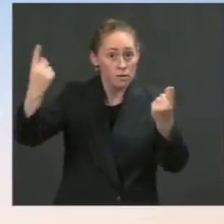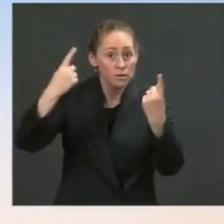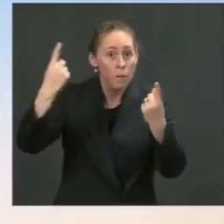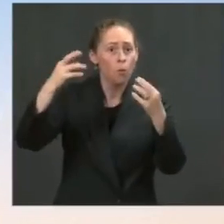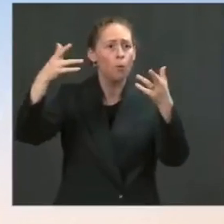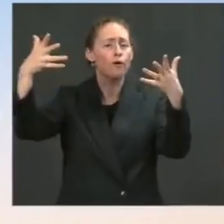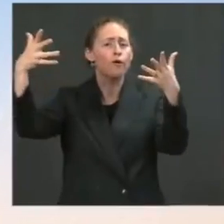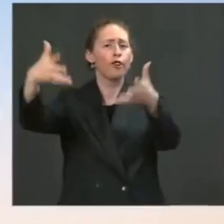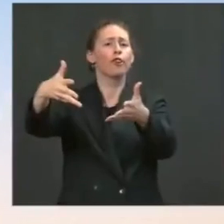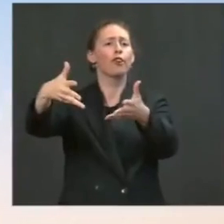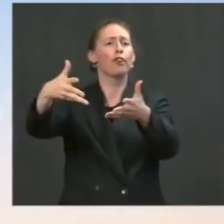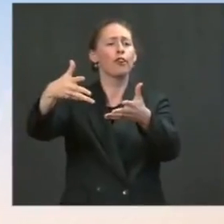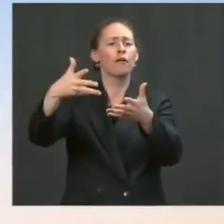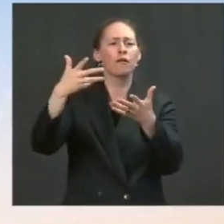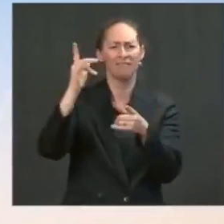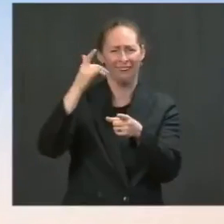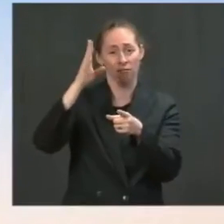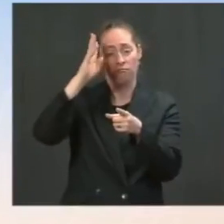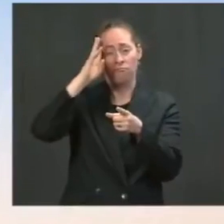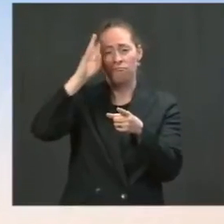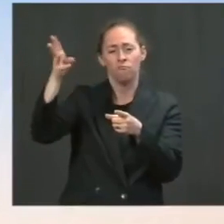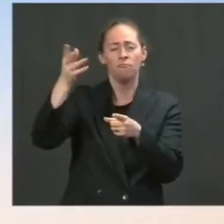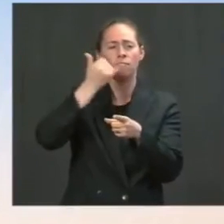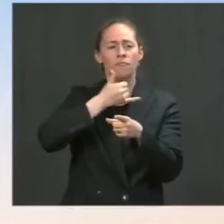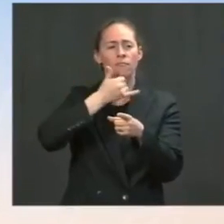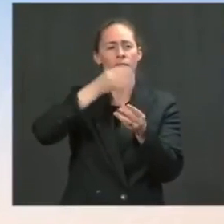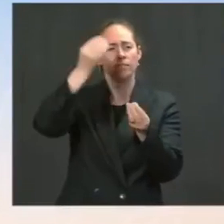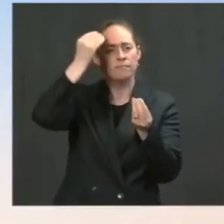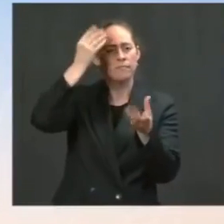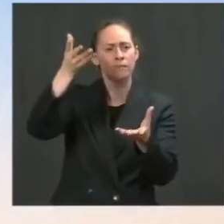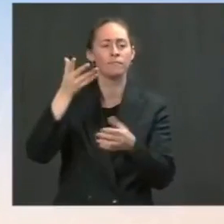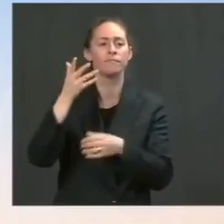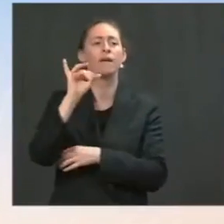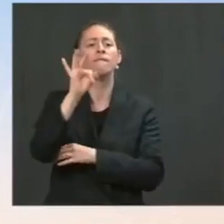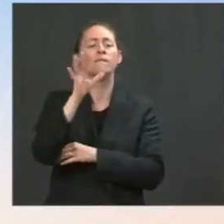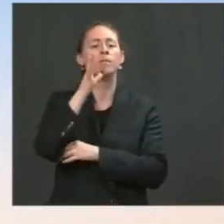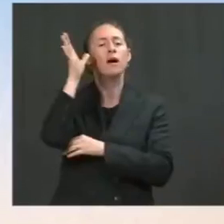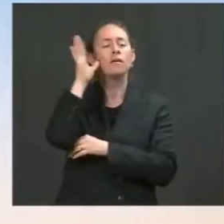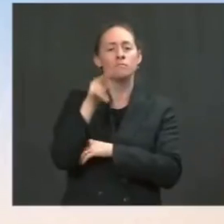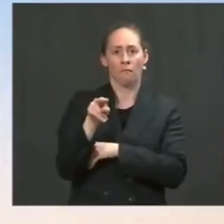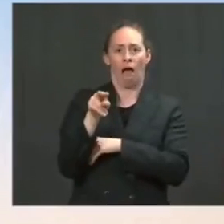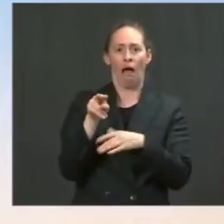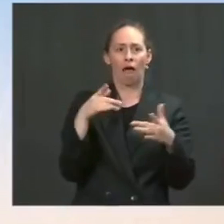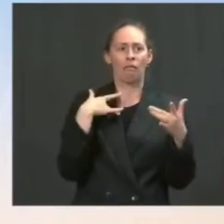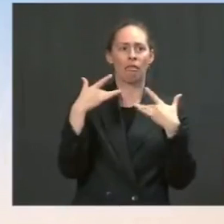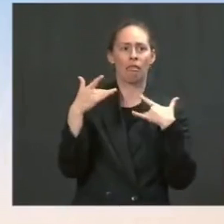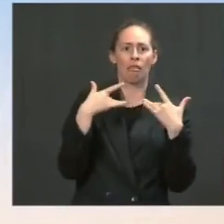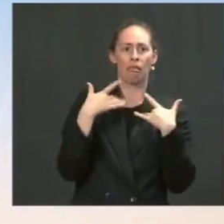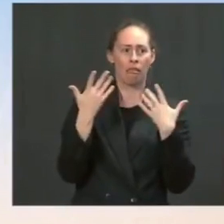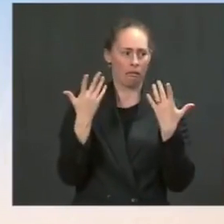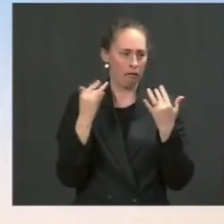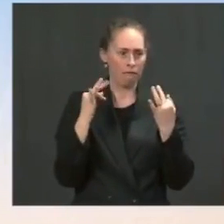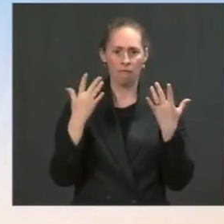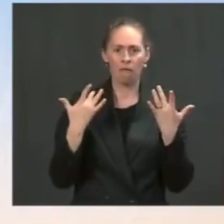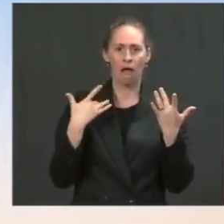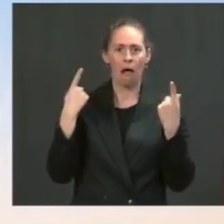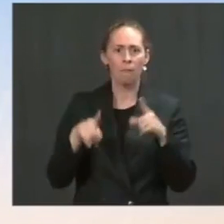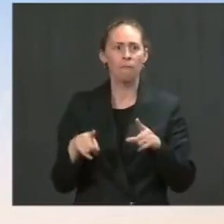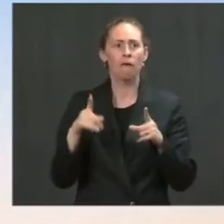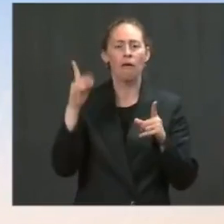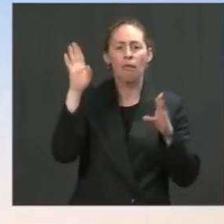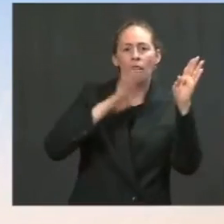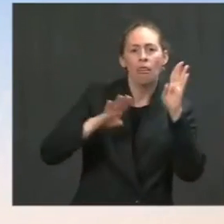inaccurate, false information. If you are a parent, you would look at that information and that would naturally raise concerns, but it's inaccurate.